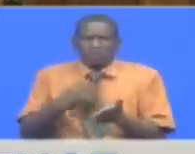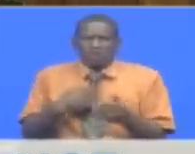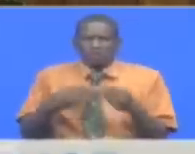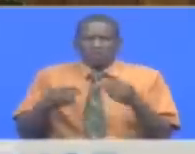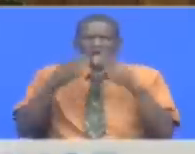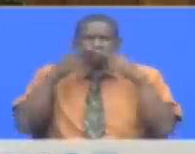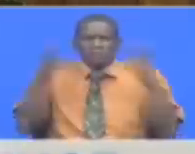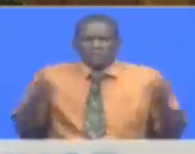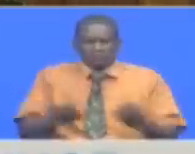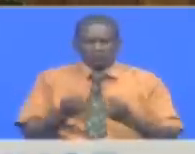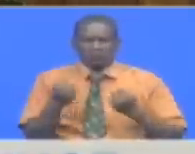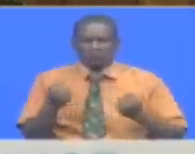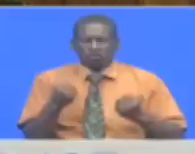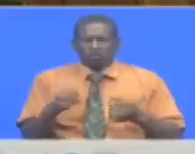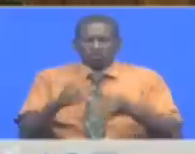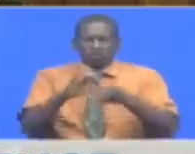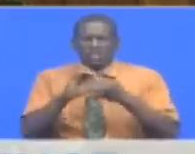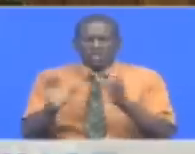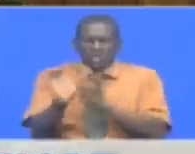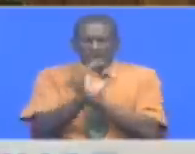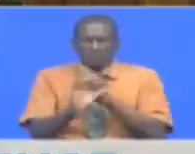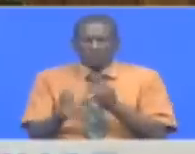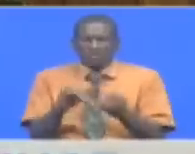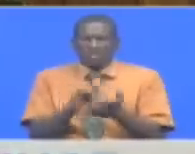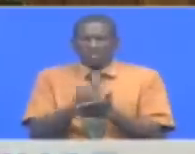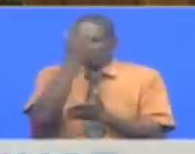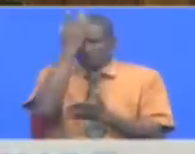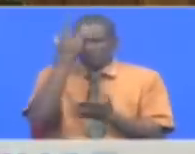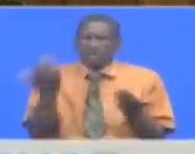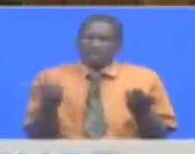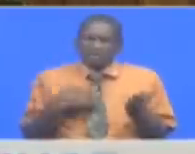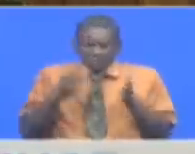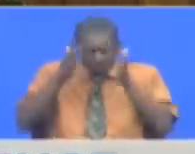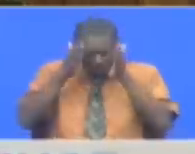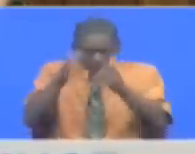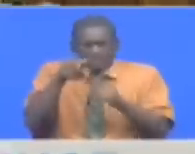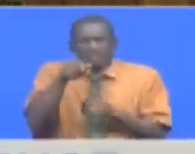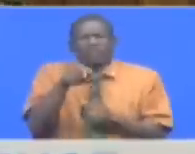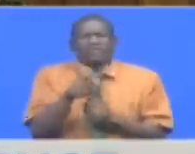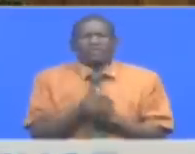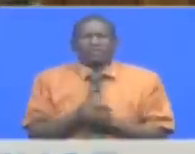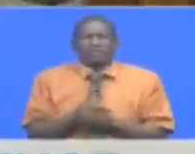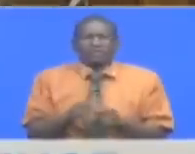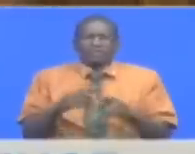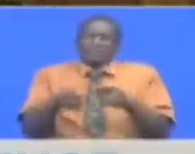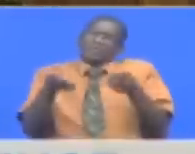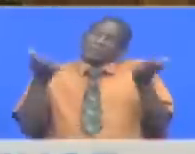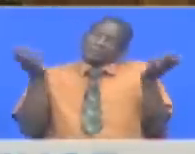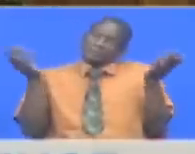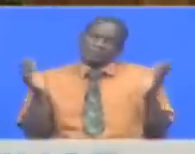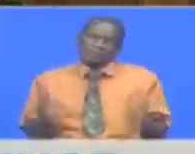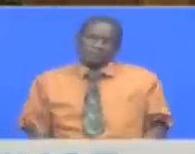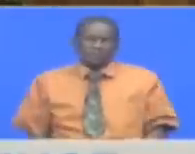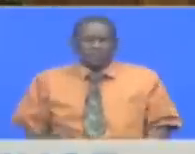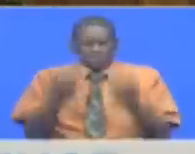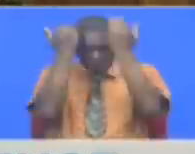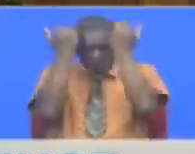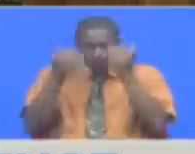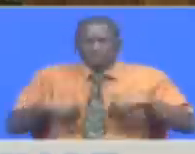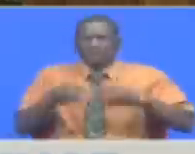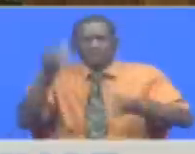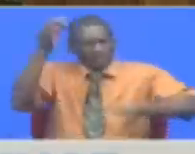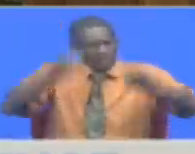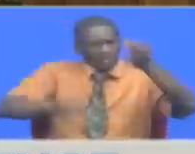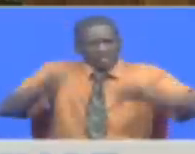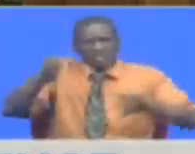stable, united country. And that is why I was very keen on this. Unfortunately, the courts have ruled the way they have ruled,